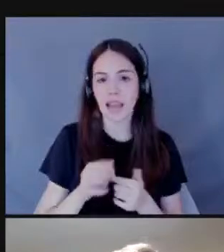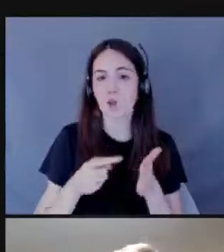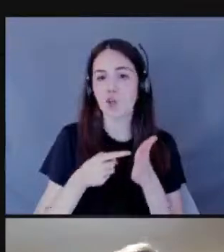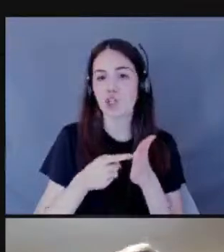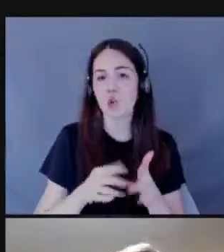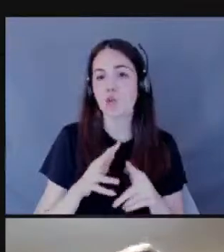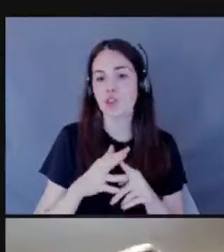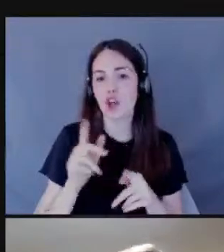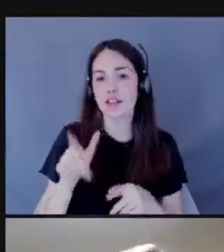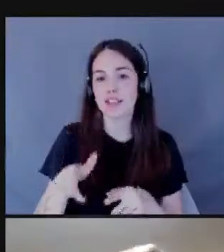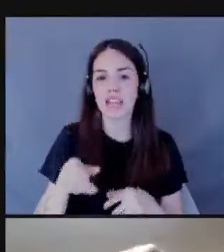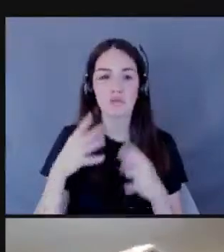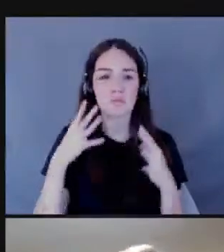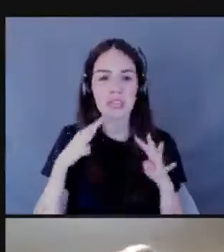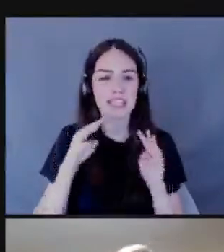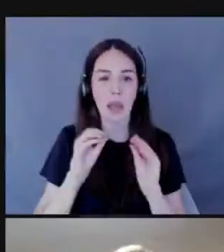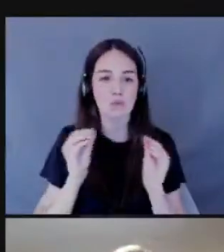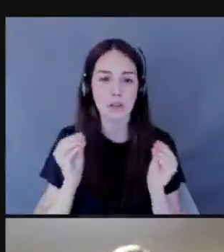no sound.